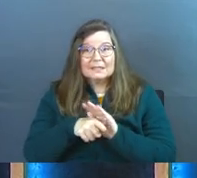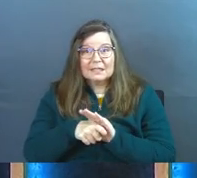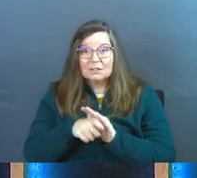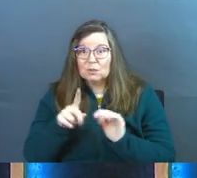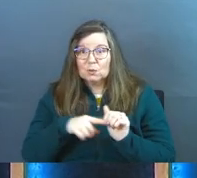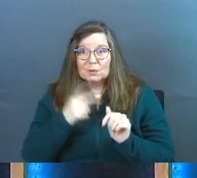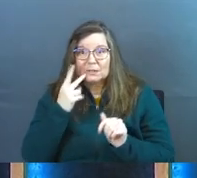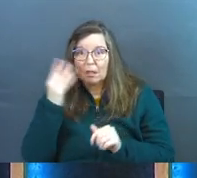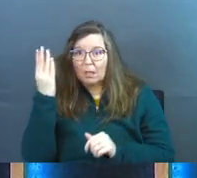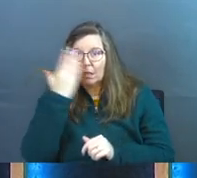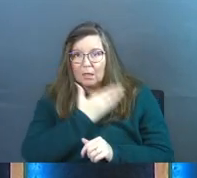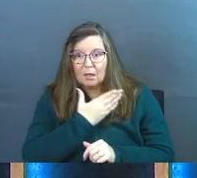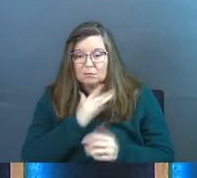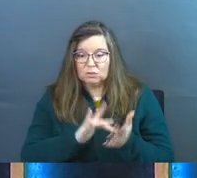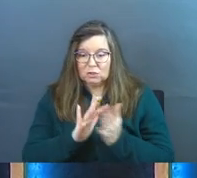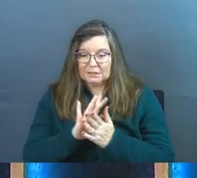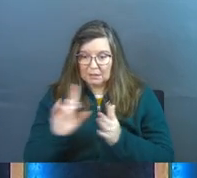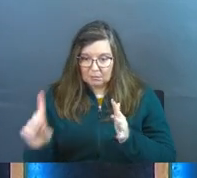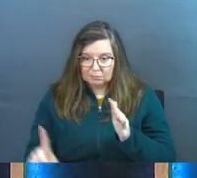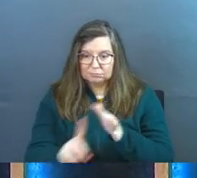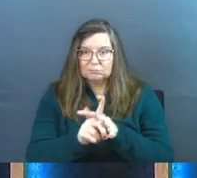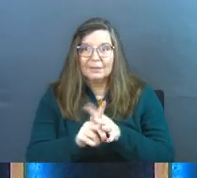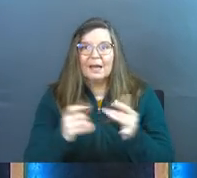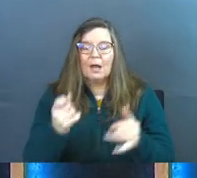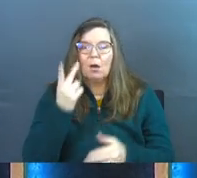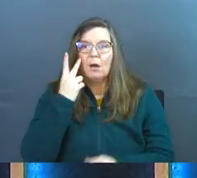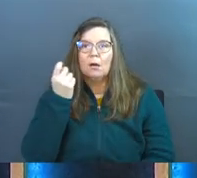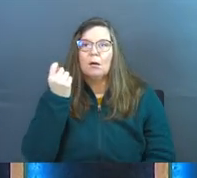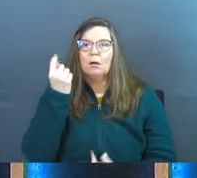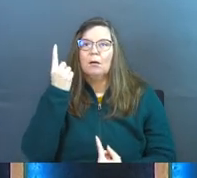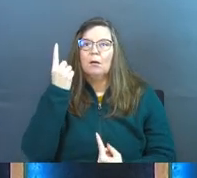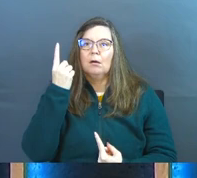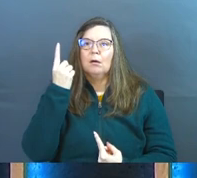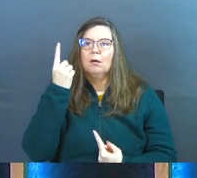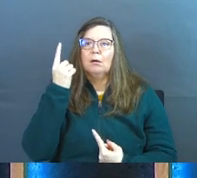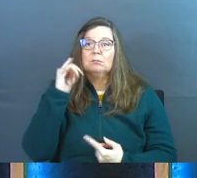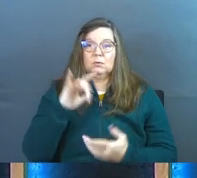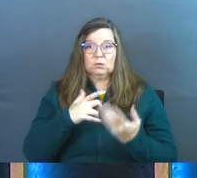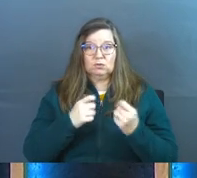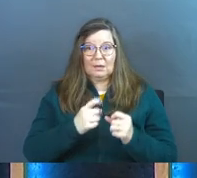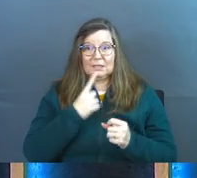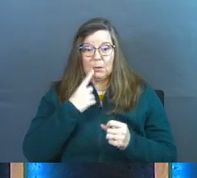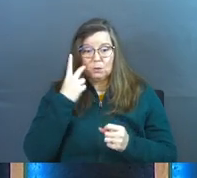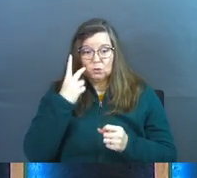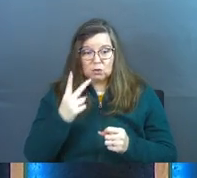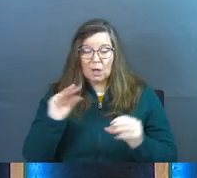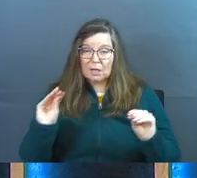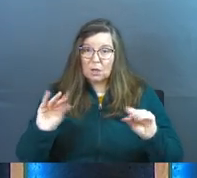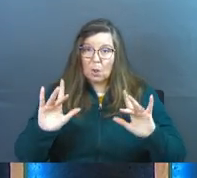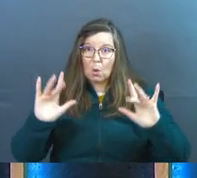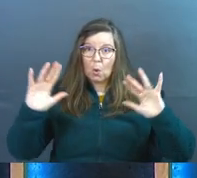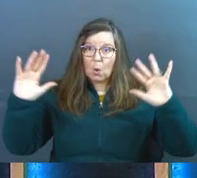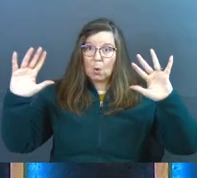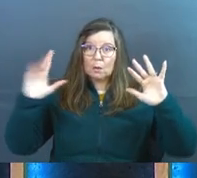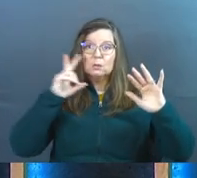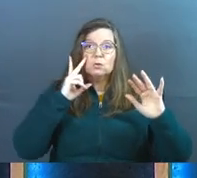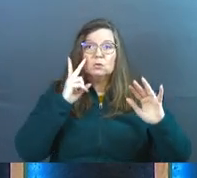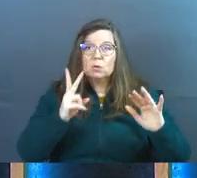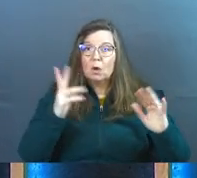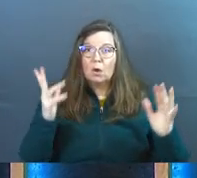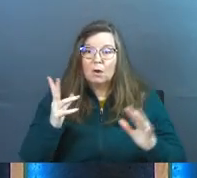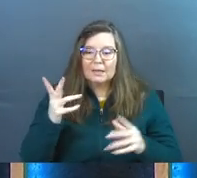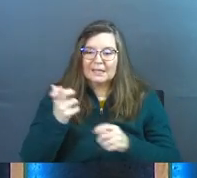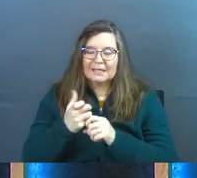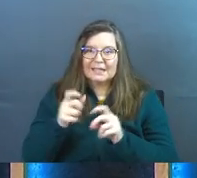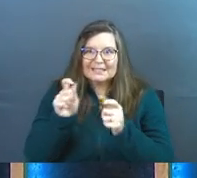You didn't see God. Jesus came and now you saw, is what it's trying to say. And when you saw his glory, what you saw was,